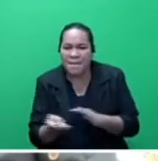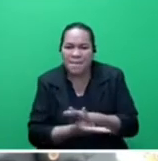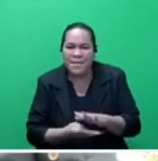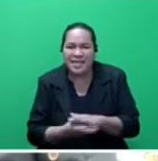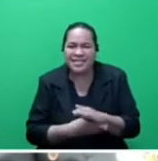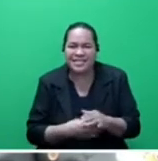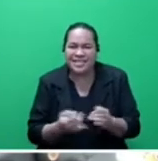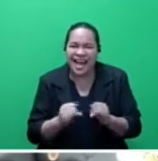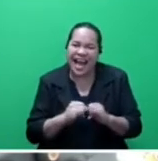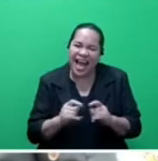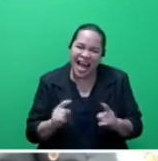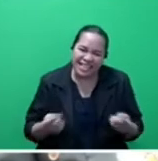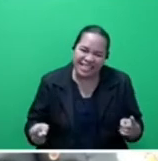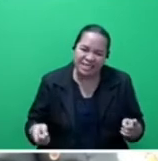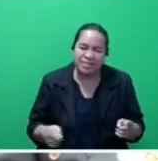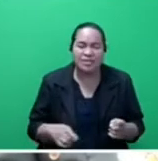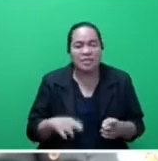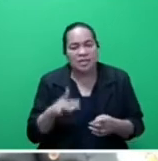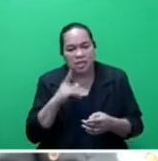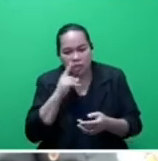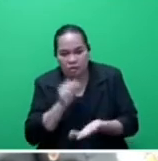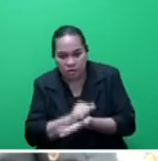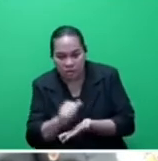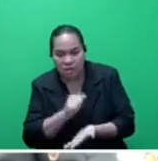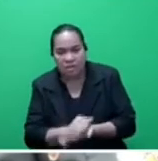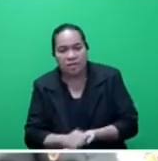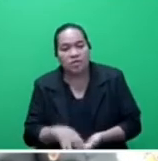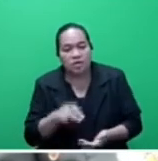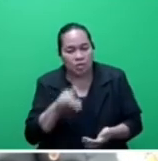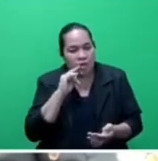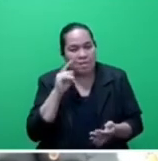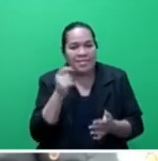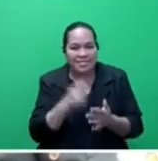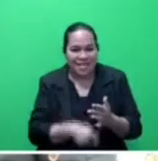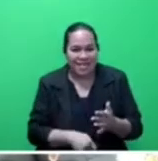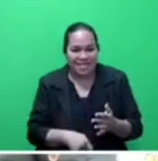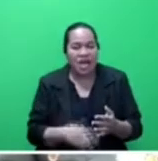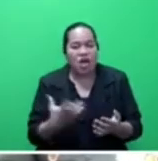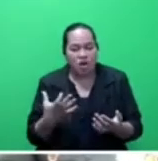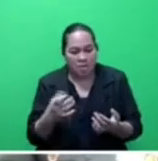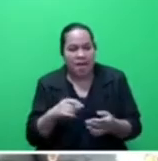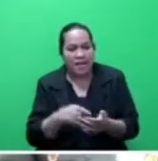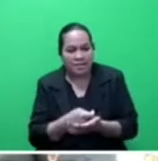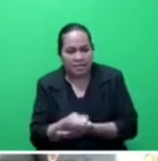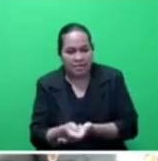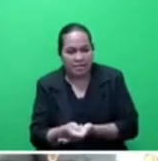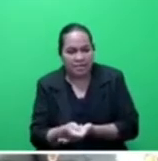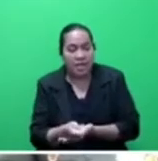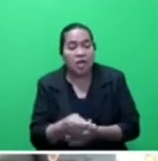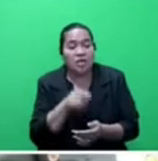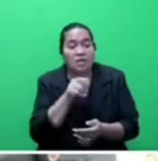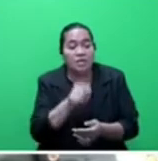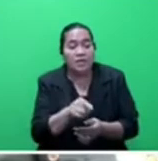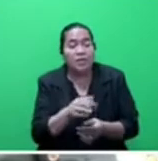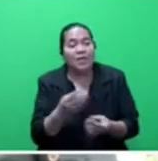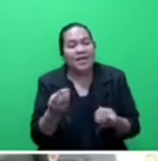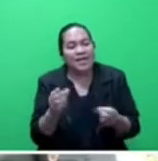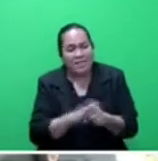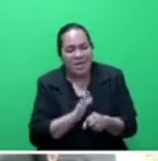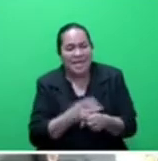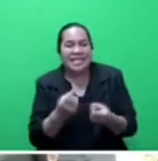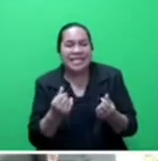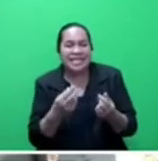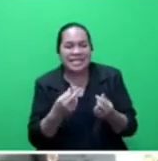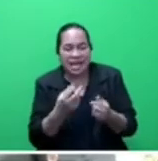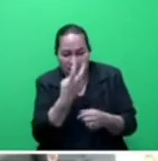Act. These foster tax compliance, ease of facilitation by businesses, easier policing by